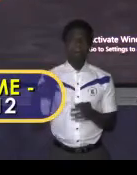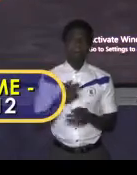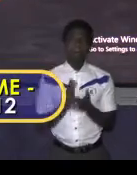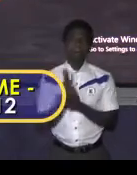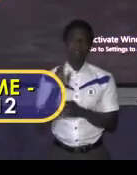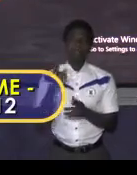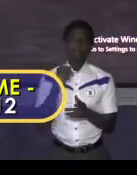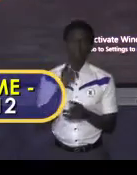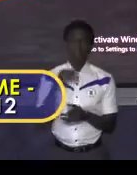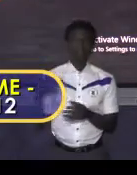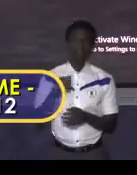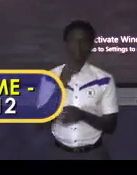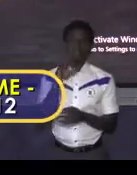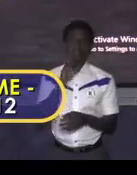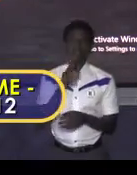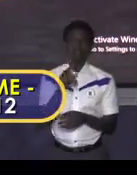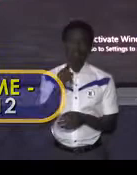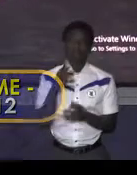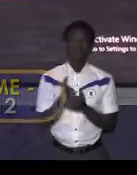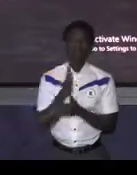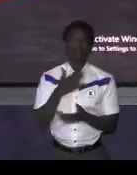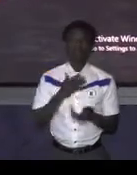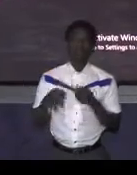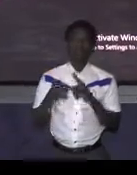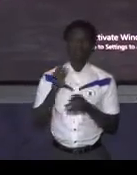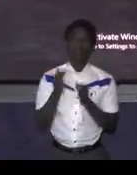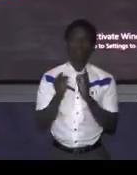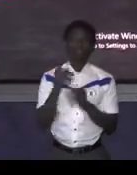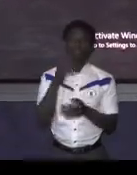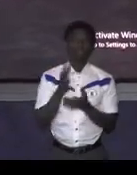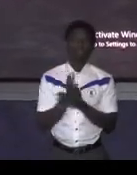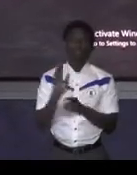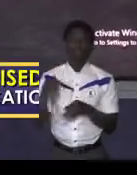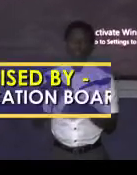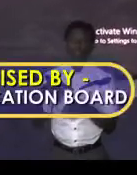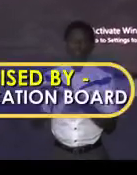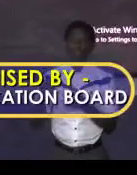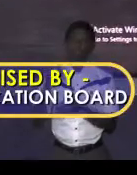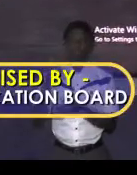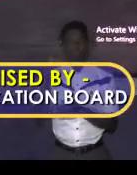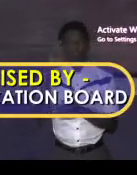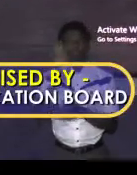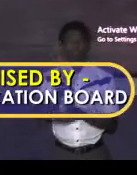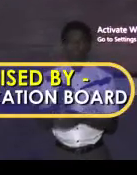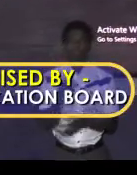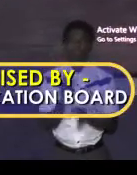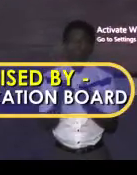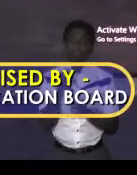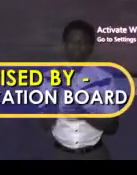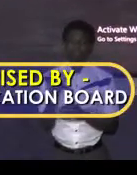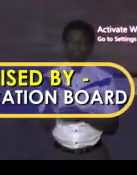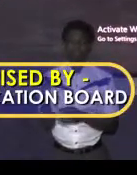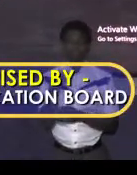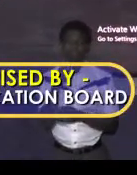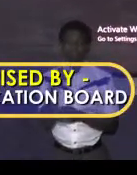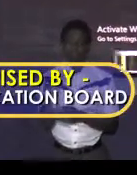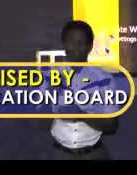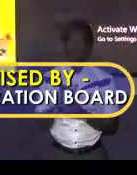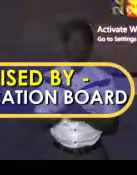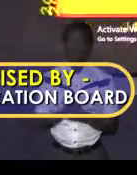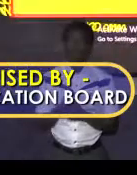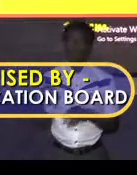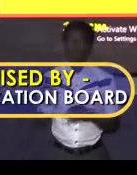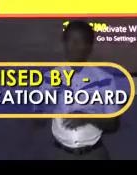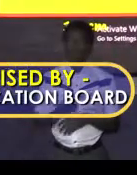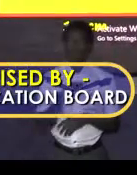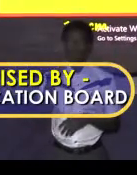we are. But are you correct, my friend? If you are correct, you give yourself a tick. If not, you give it a little cross. Let's